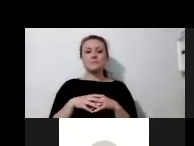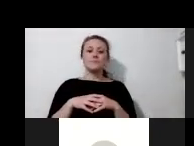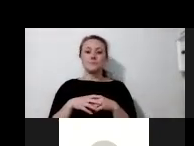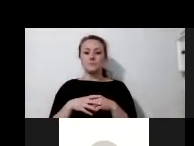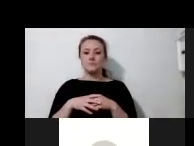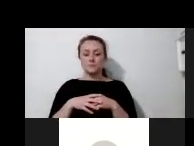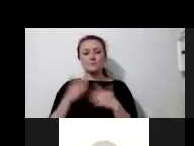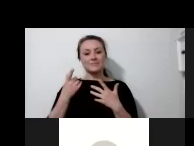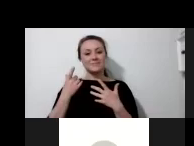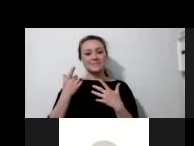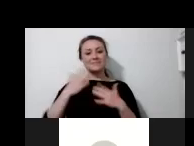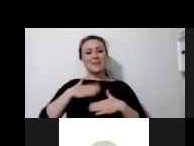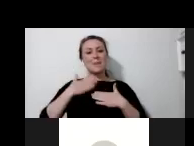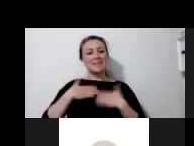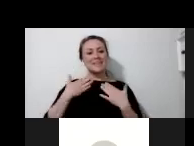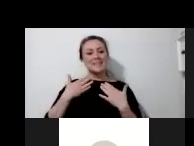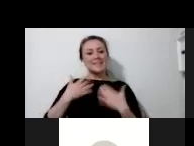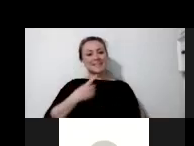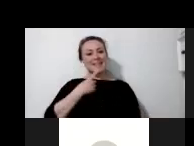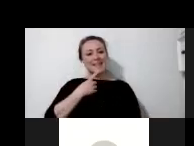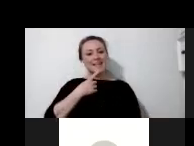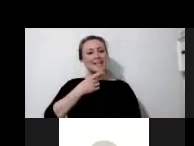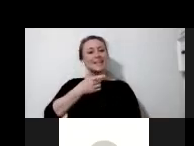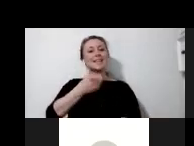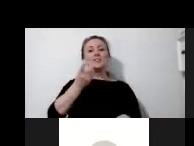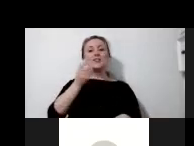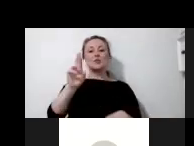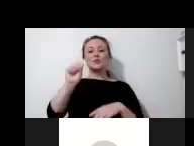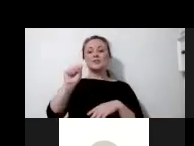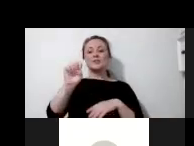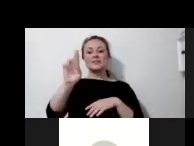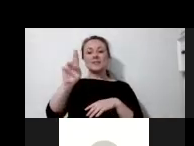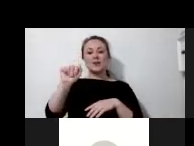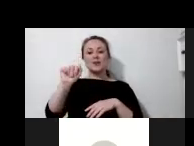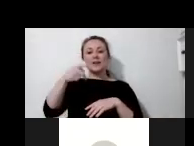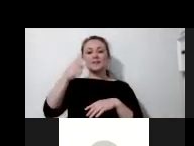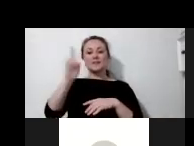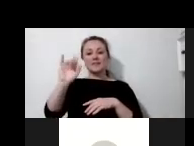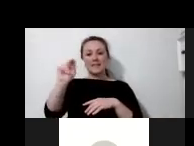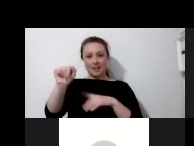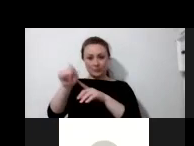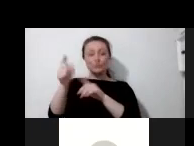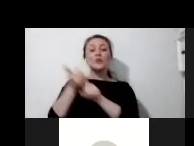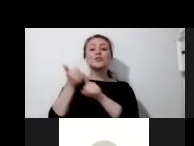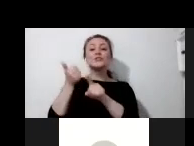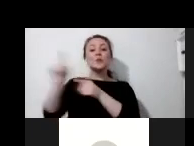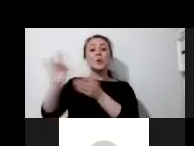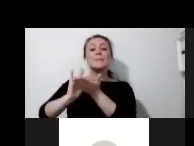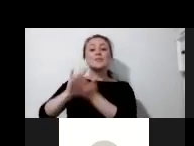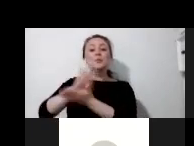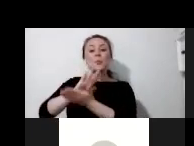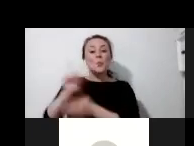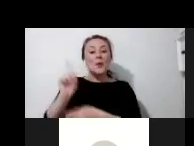Serafina Cancum. She went to medical school at Kansas, anesthesiology residency